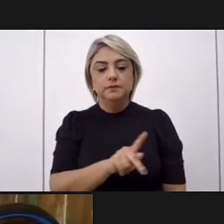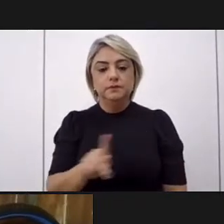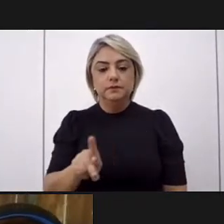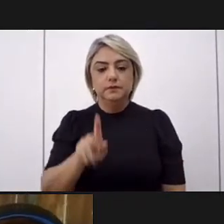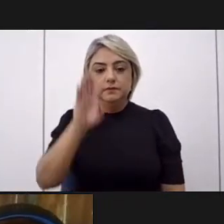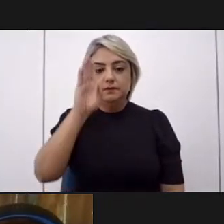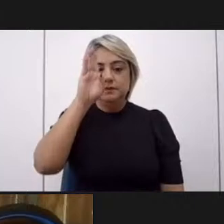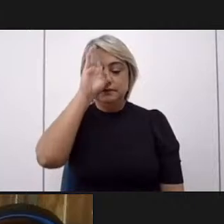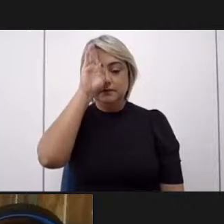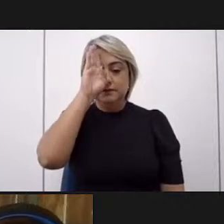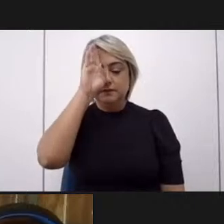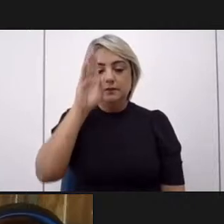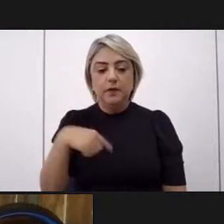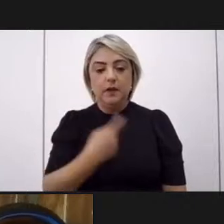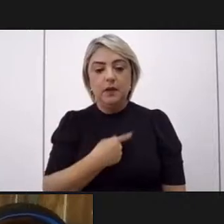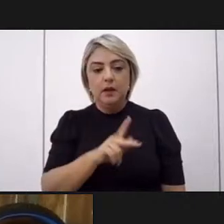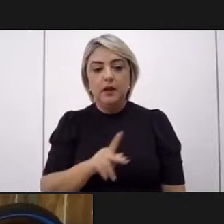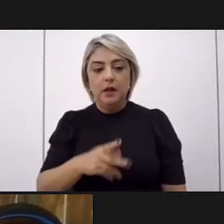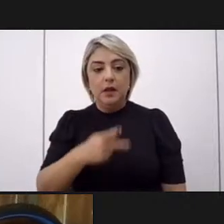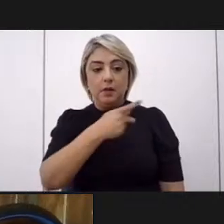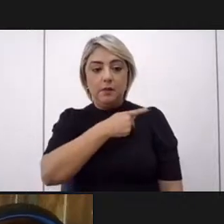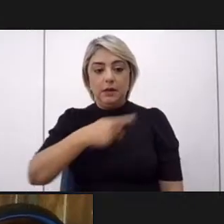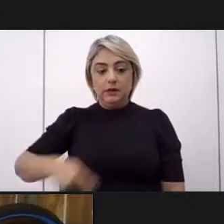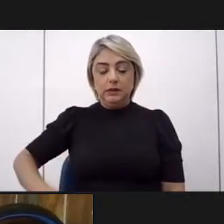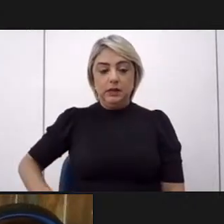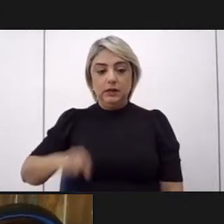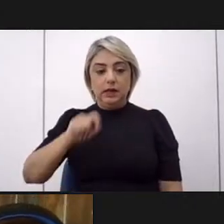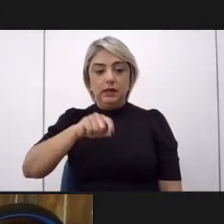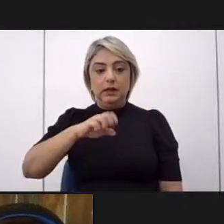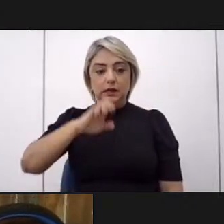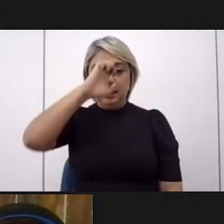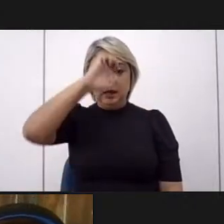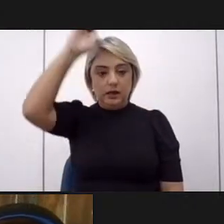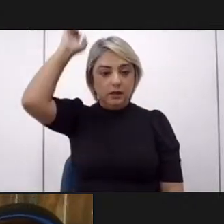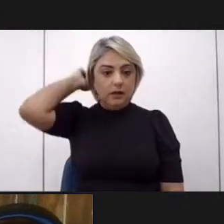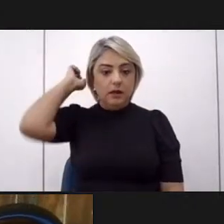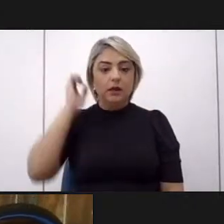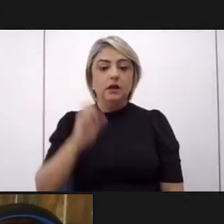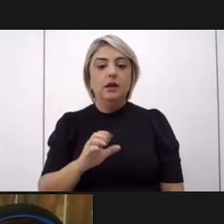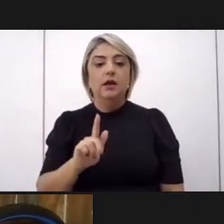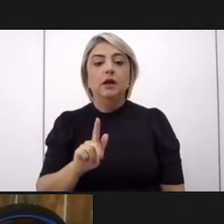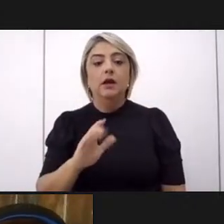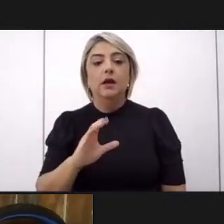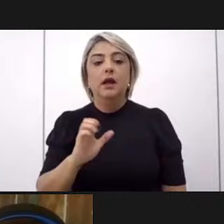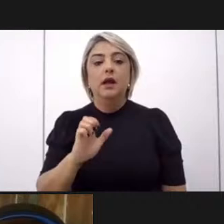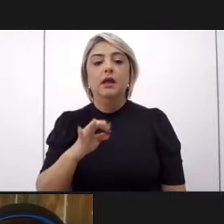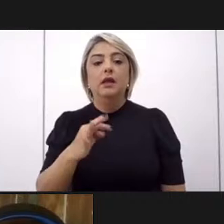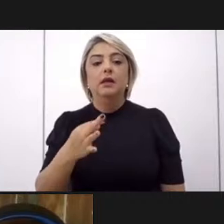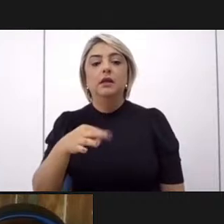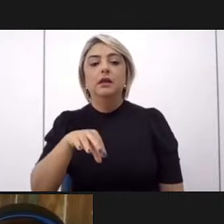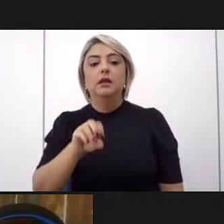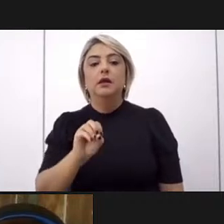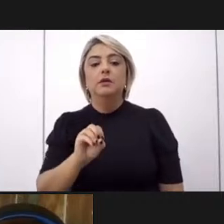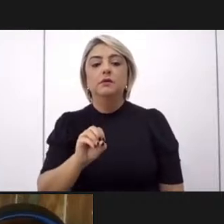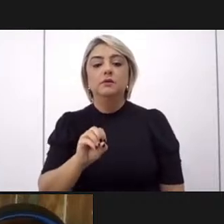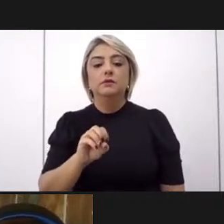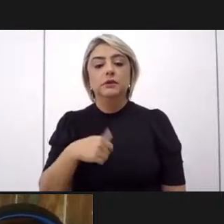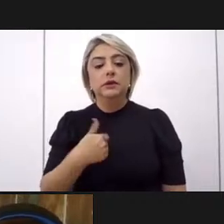presidents here at ENAP, Professor Chico Gaetani. And then he presented